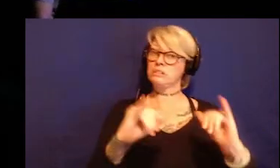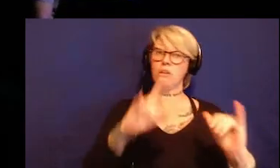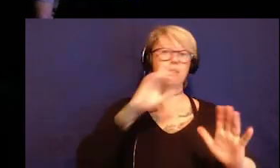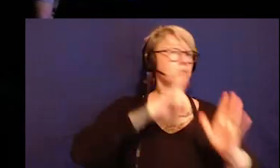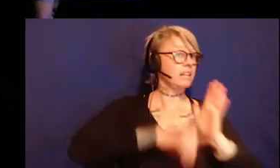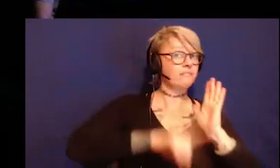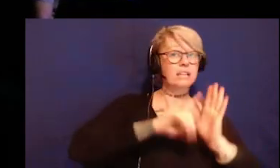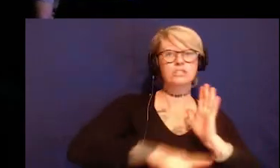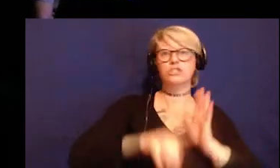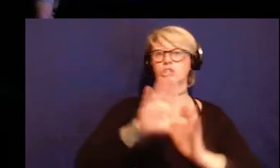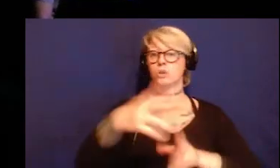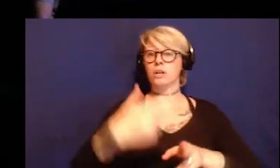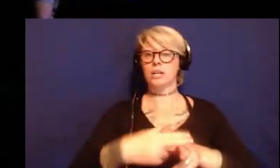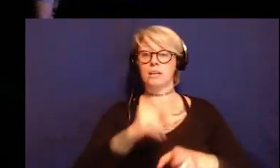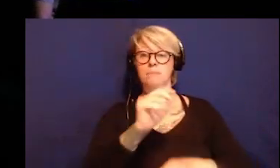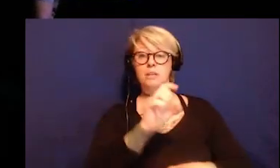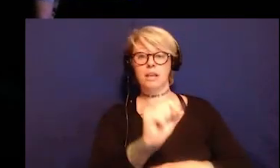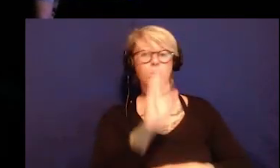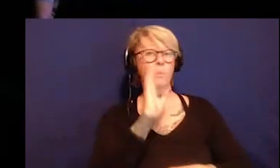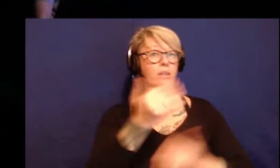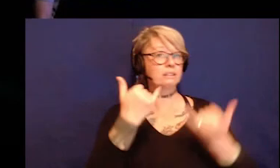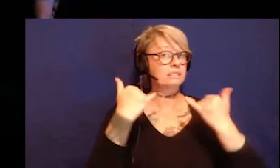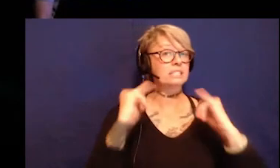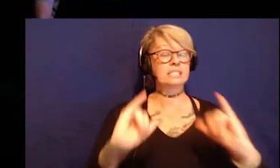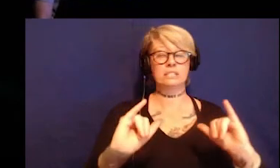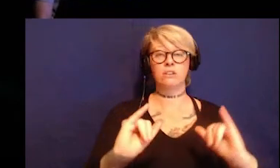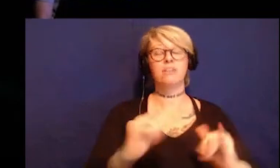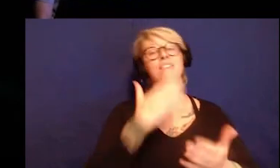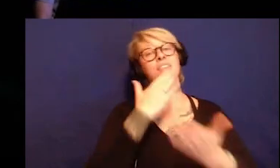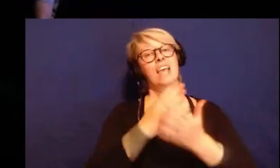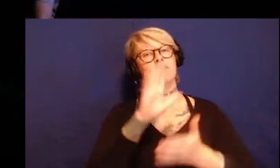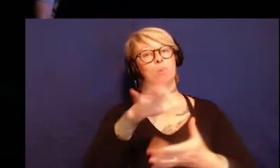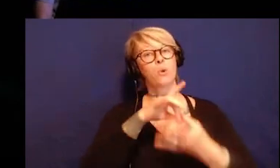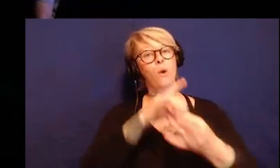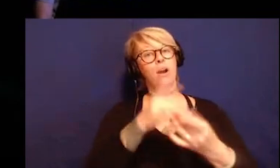to your name net. Thank you for your cooperation. Goodbye.